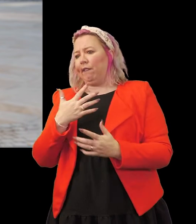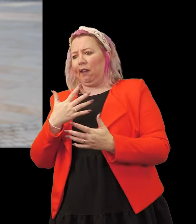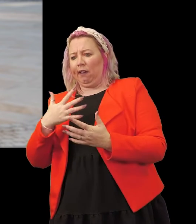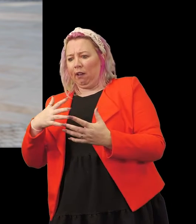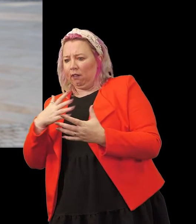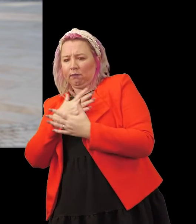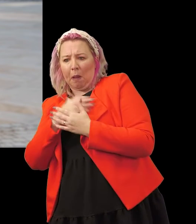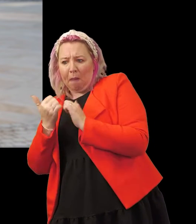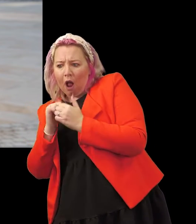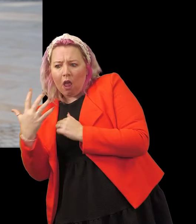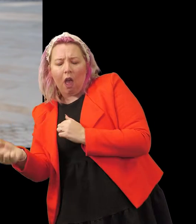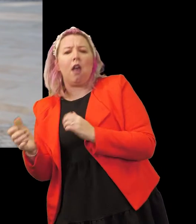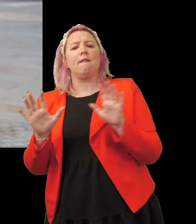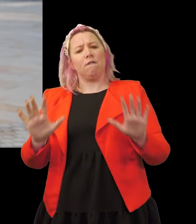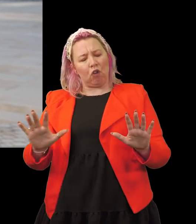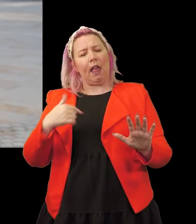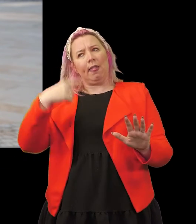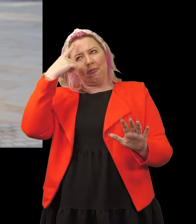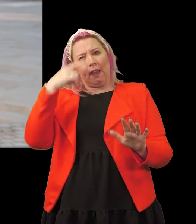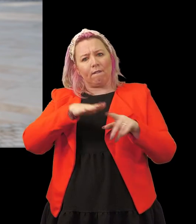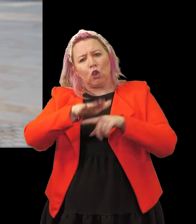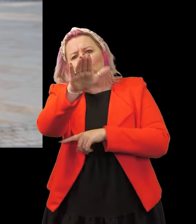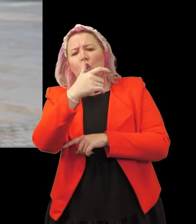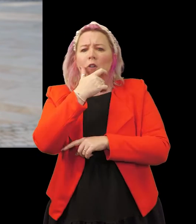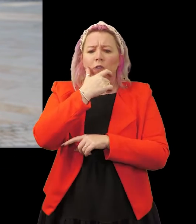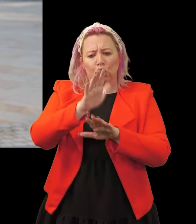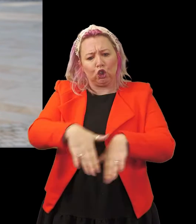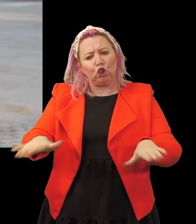loved ones, and I just feel that we need to think about their future